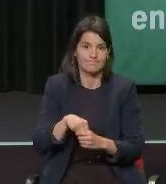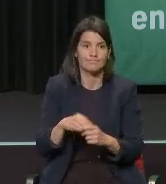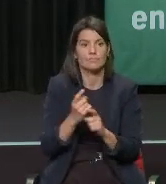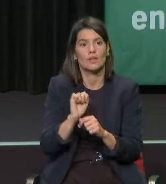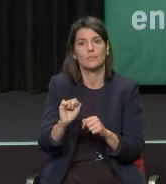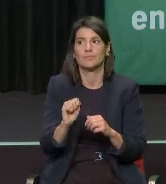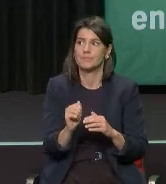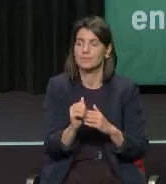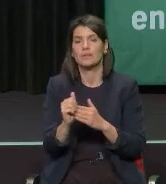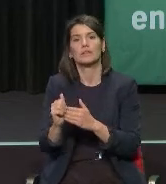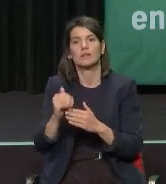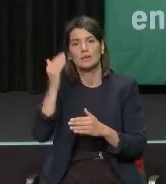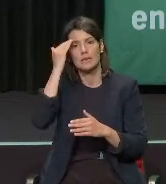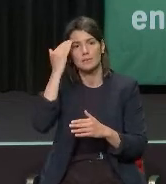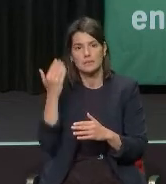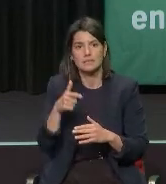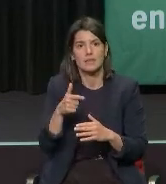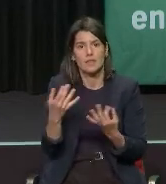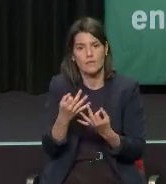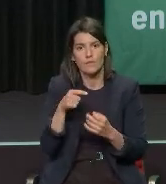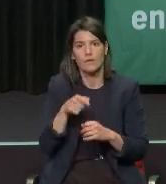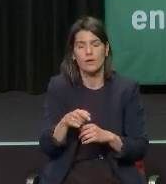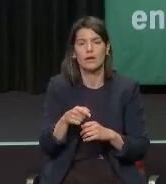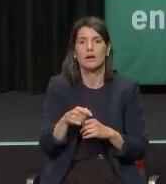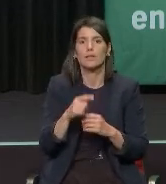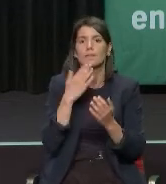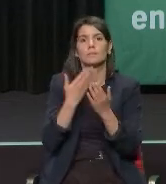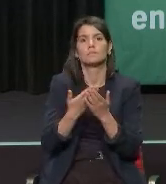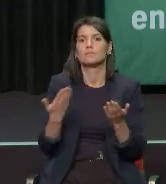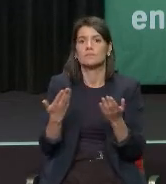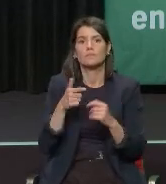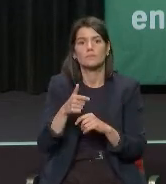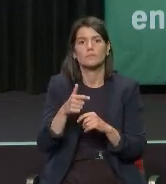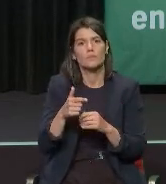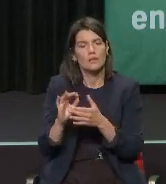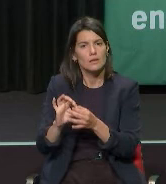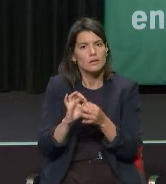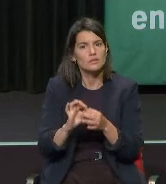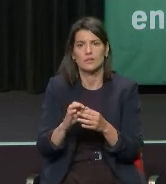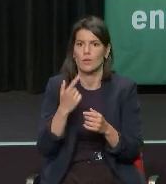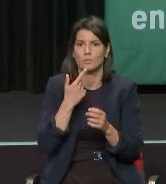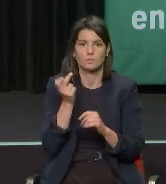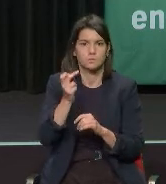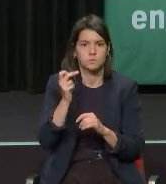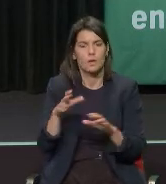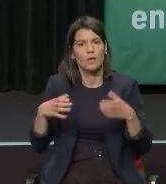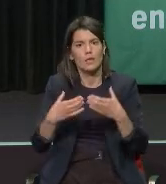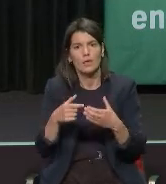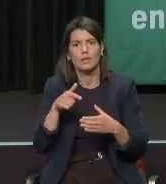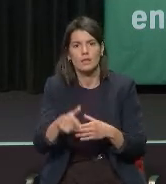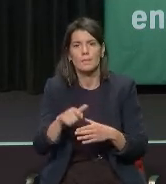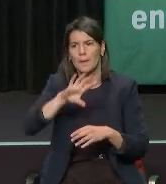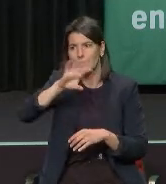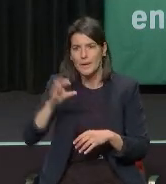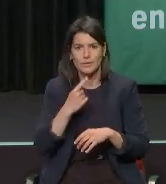lead of the capacity building in GFOI, and they have a long-standing relationship with national technical teams from developing